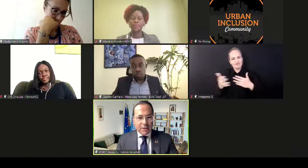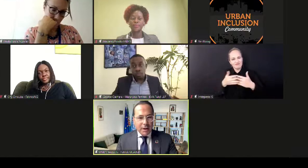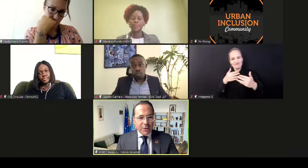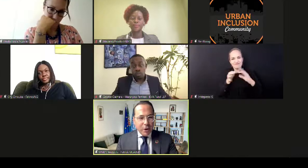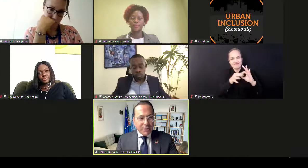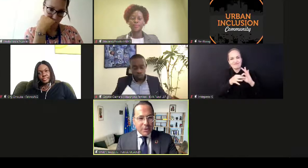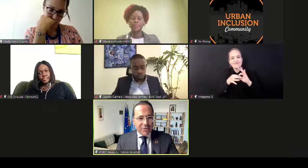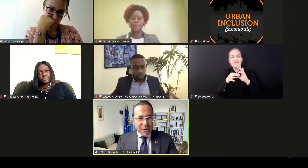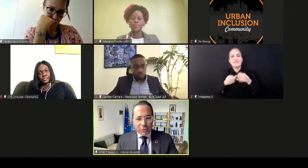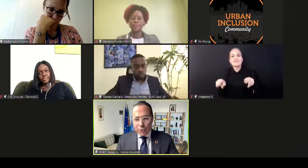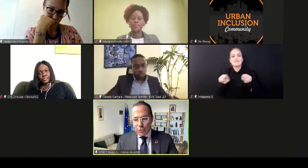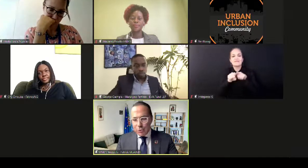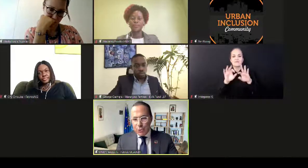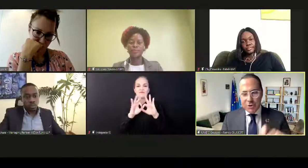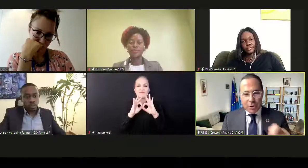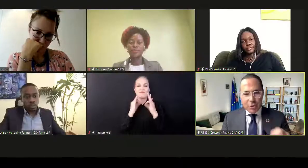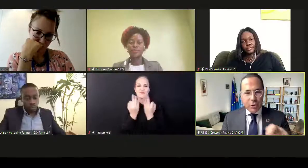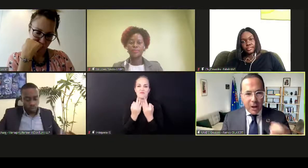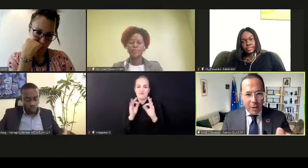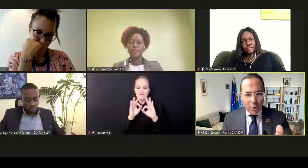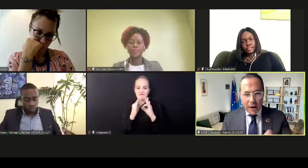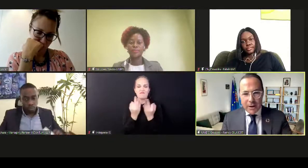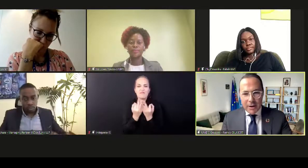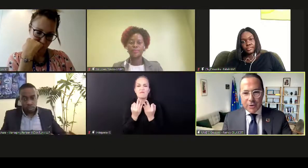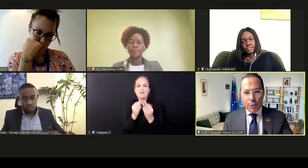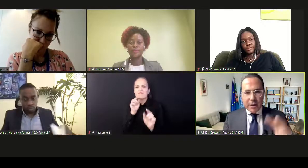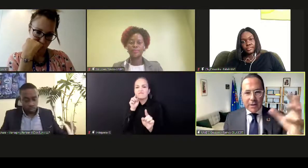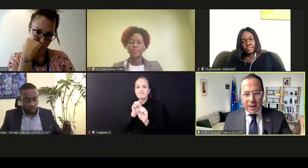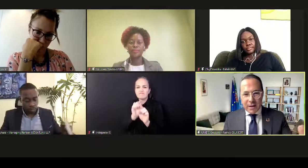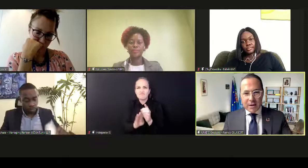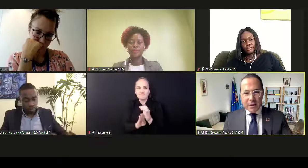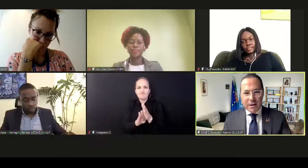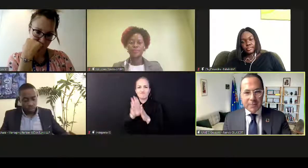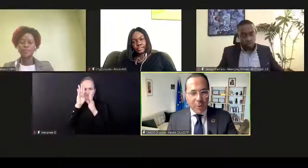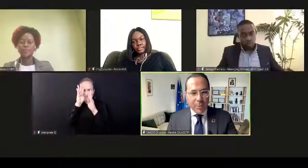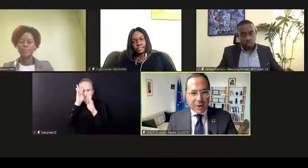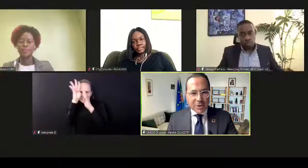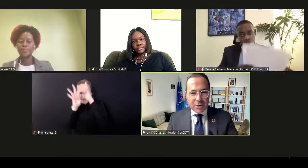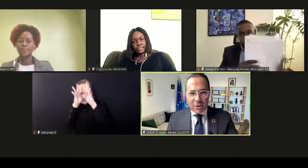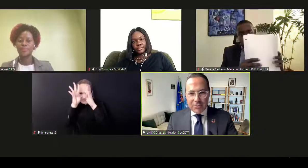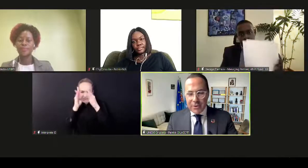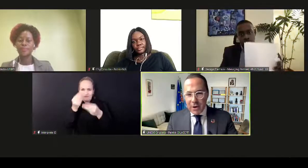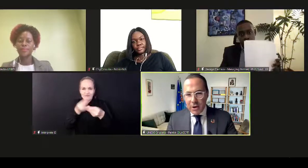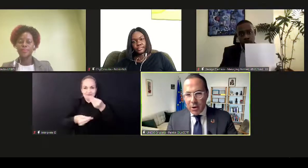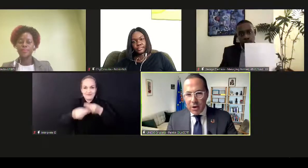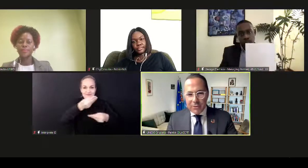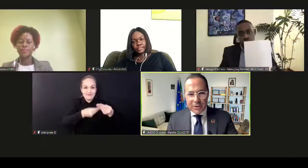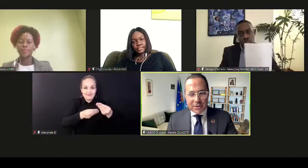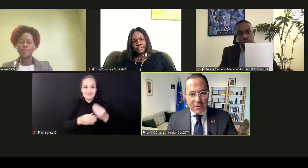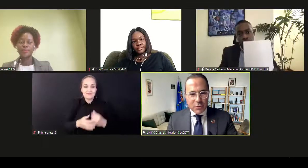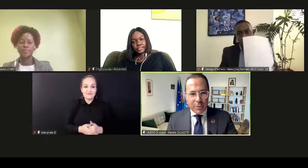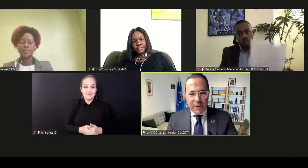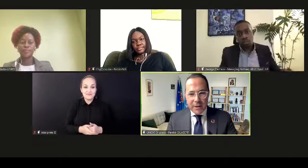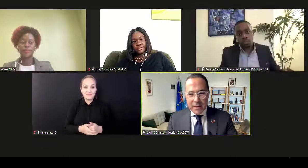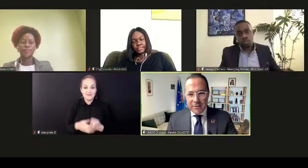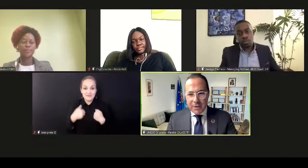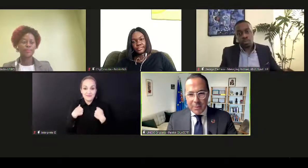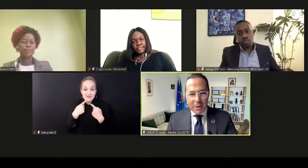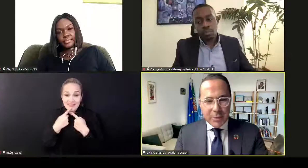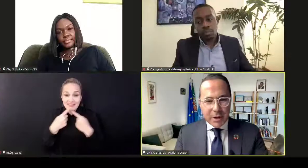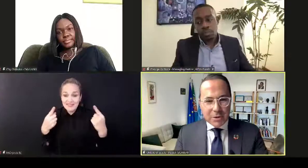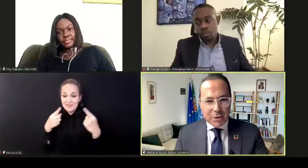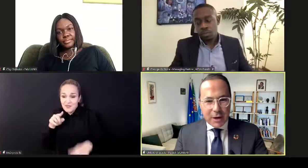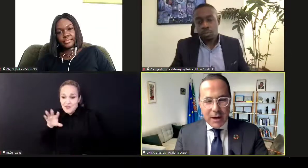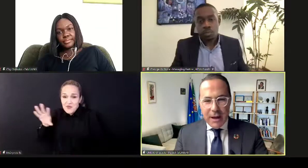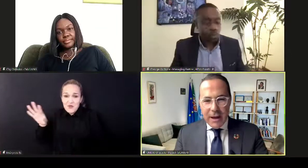So I'd like to ask you, in fact, to switch on your camera so we can take a picture of all of us. It will be the the family